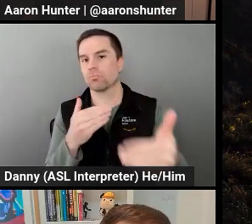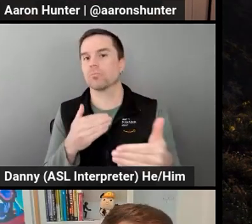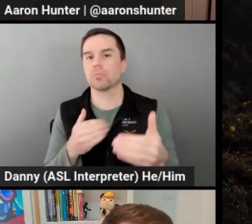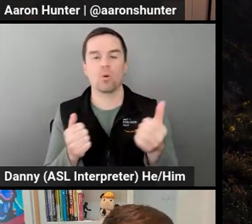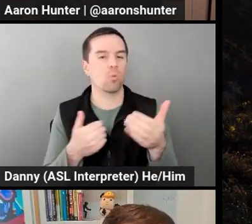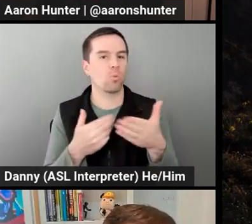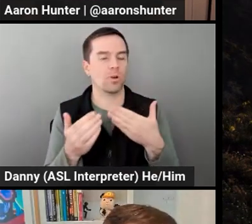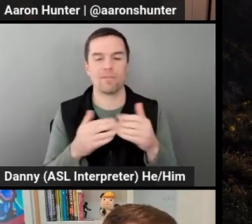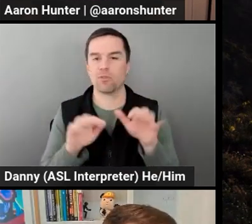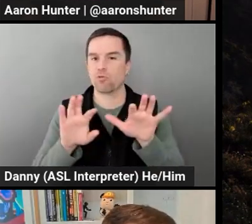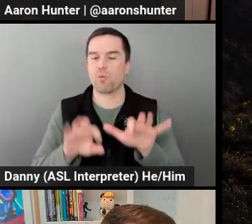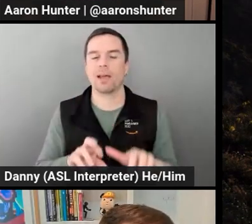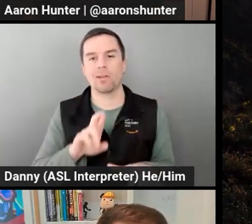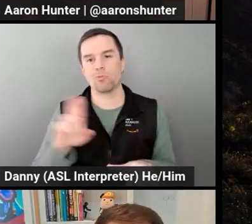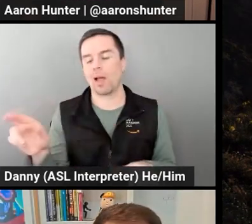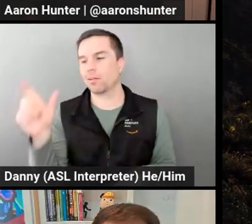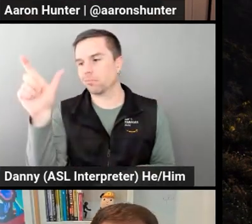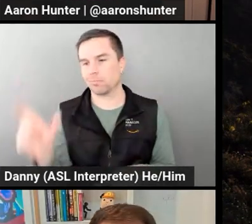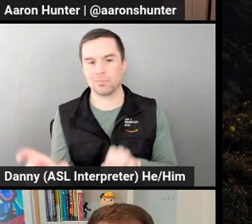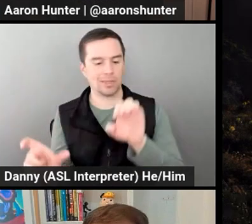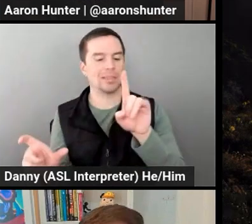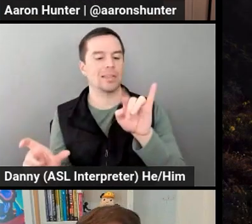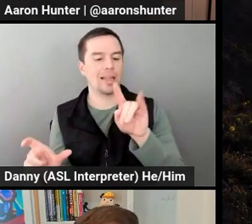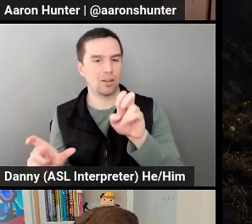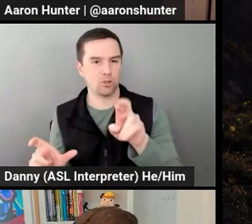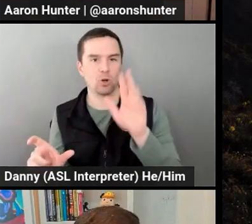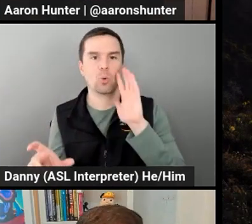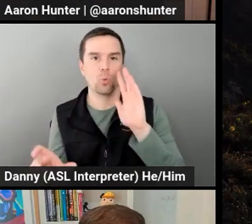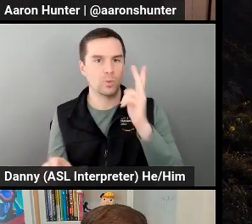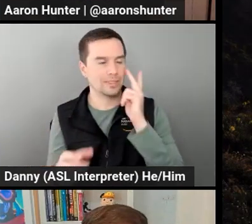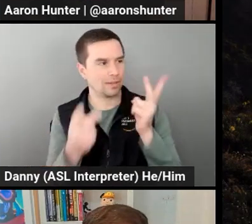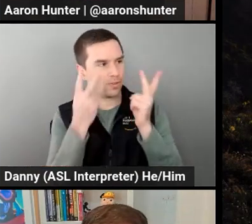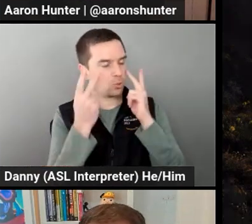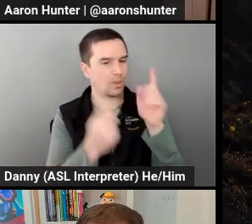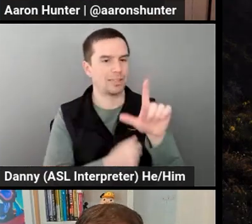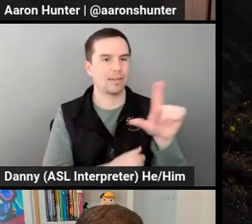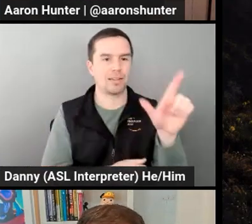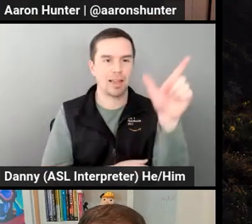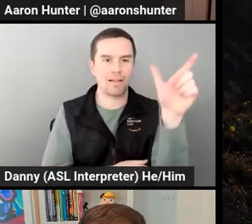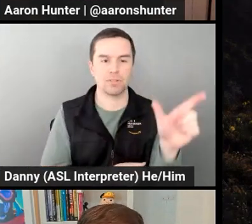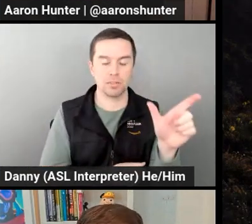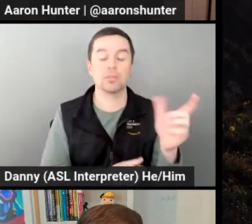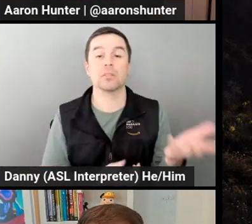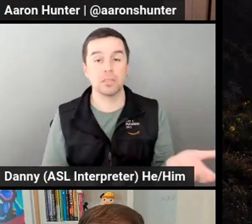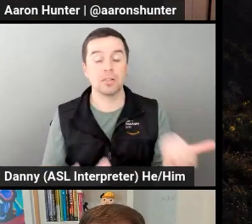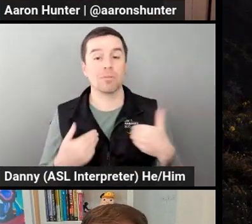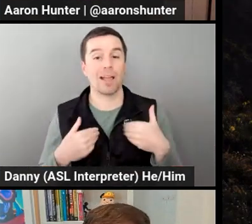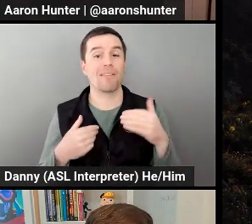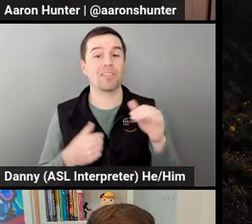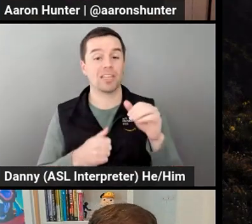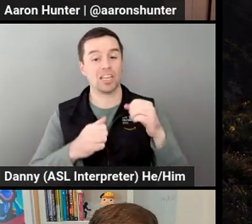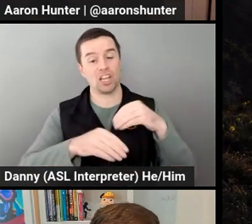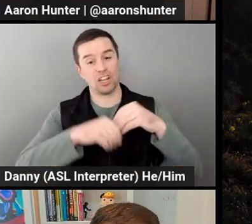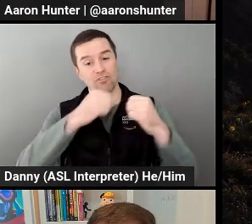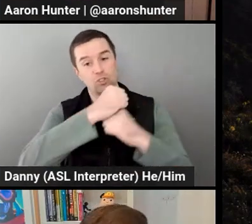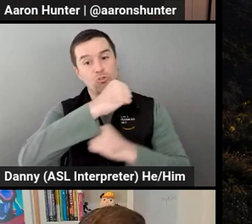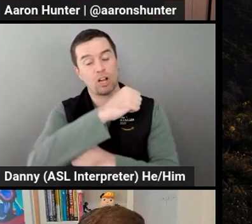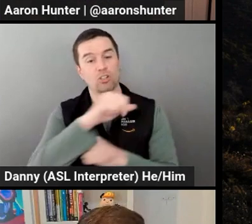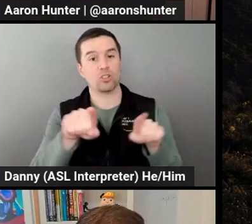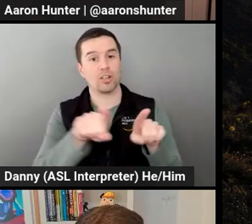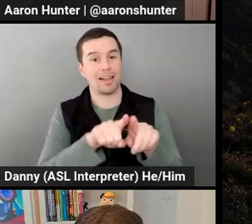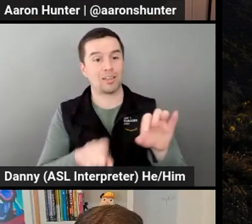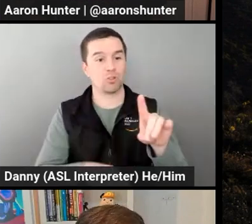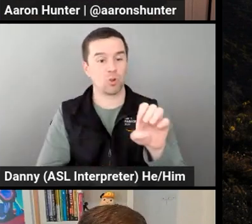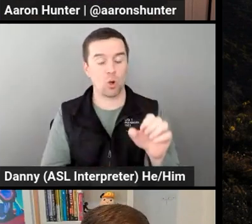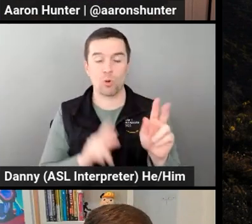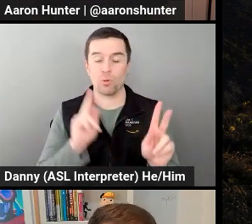editor. You'll see visualized on the left. And as I said at the top, there's an infrastructure as code challenge that people face starting with serverless. Composer is really